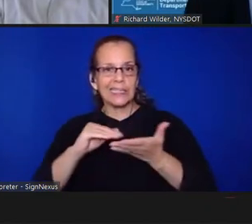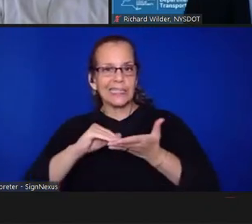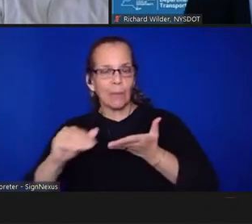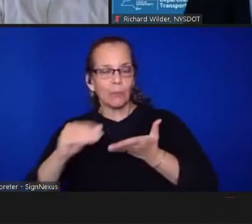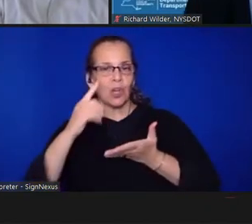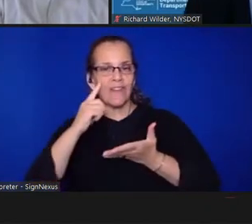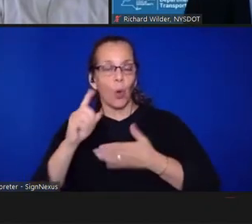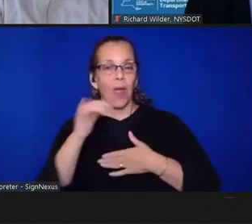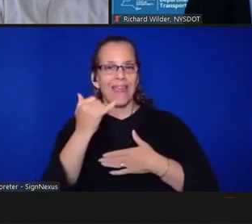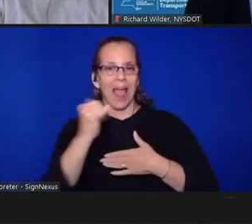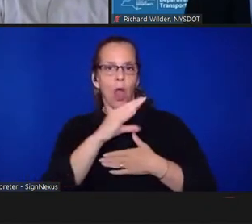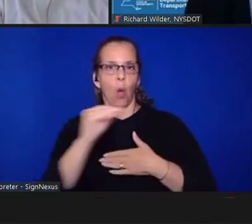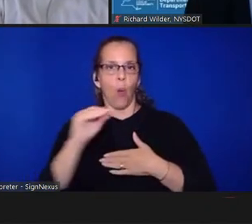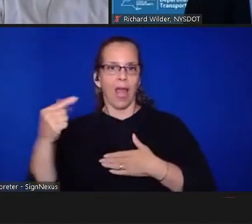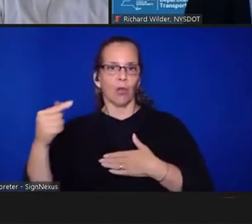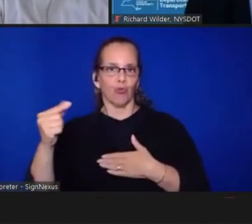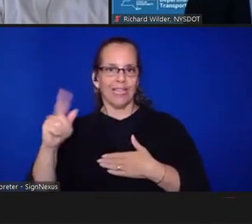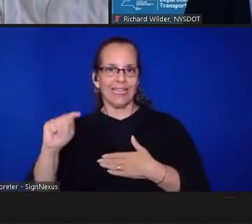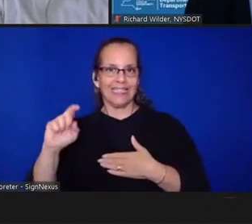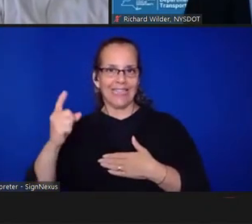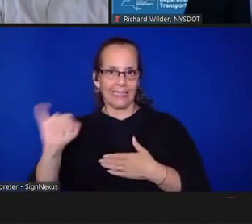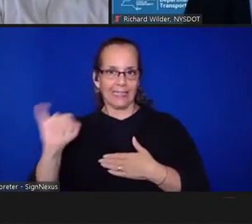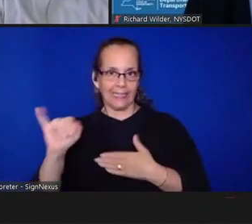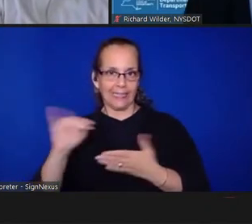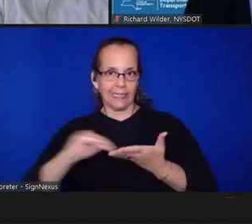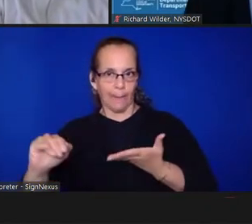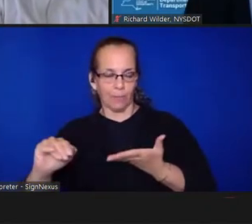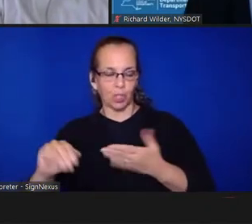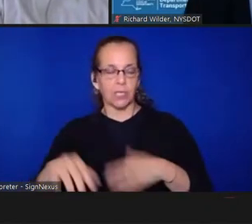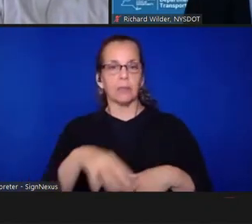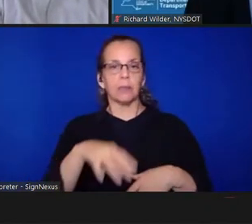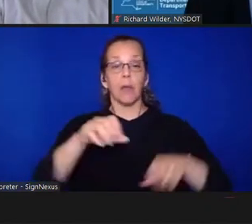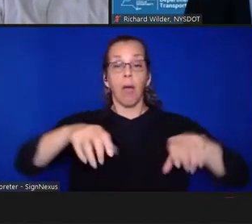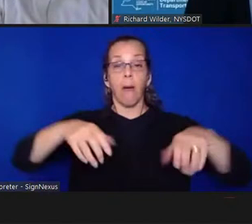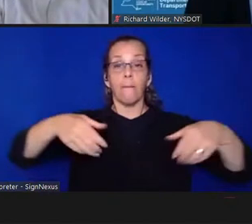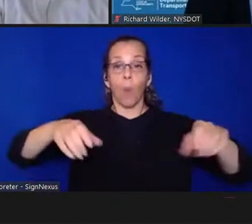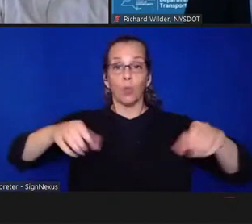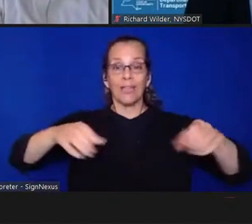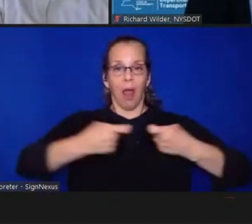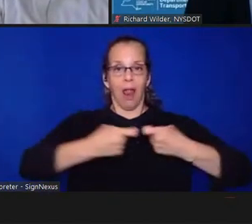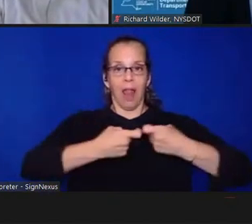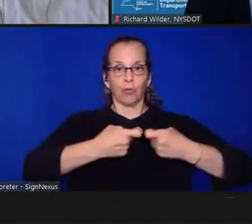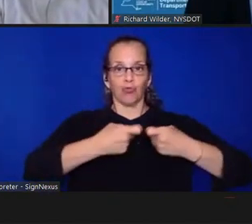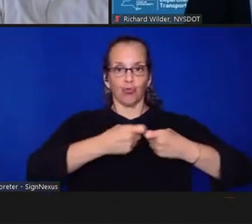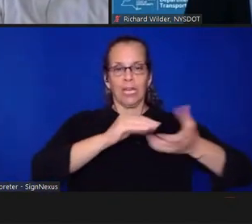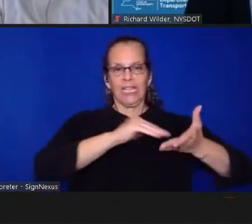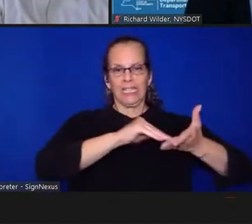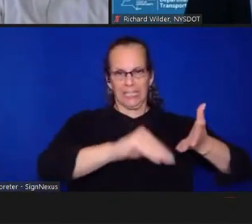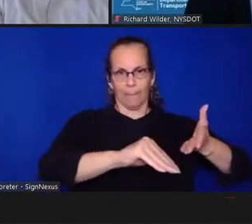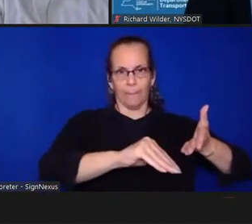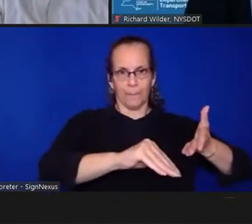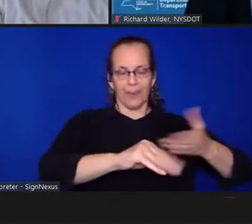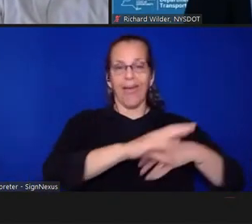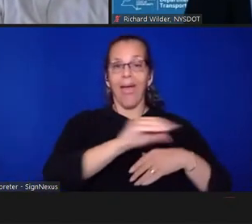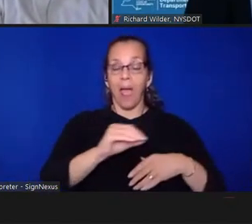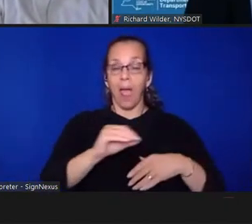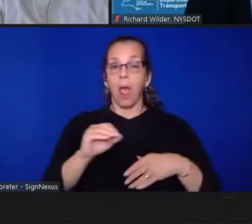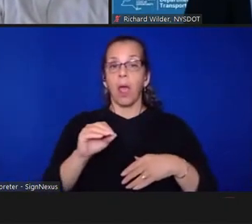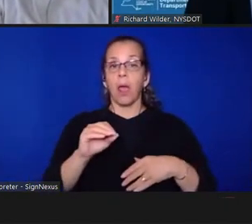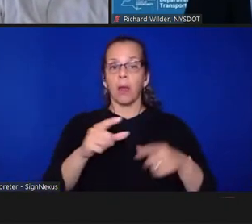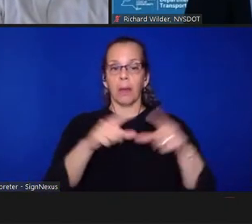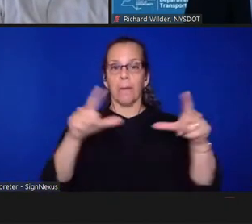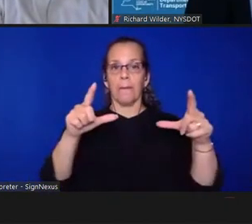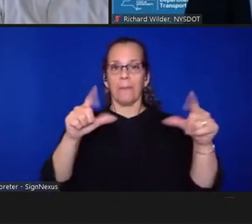taxis I support exemptions for motorcycles that are electric and to disabled plates